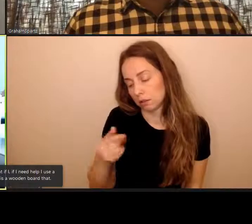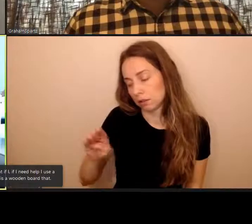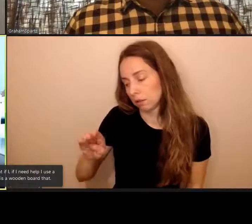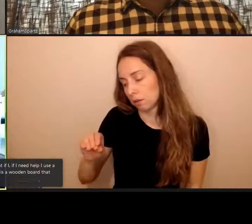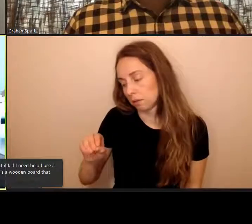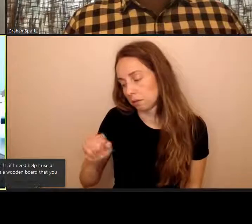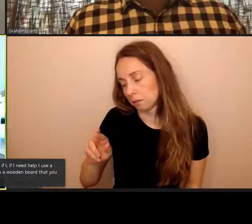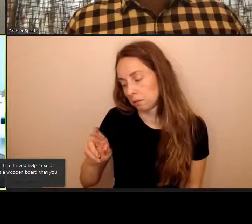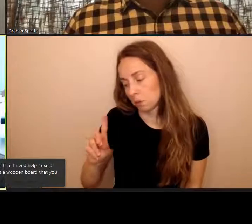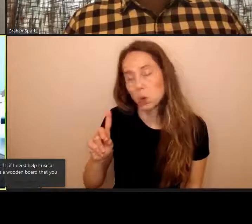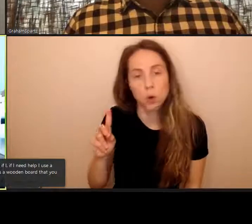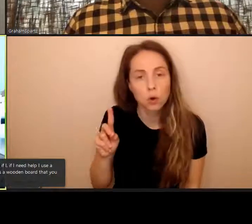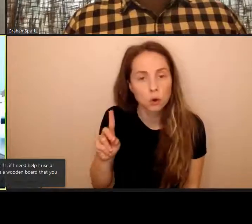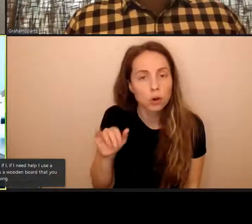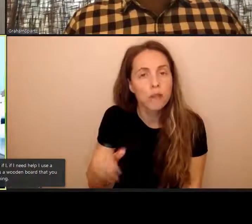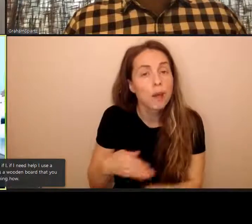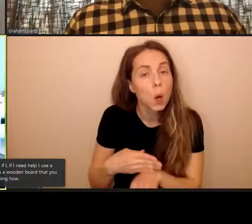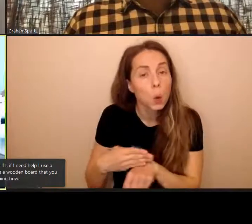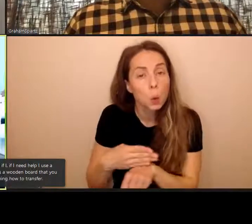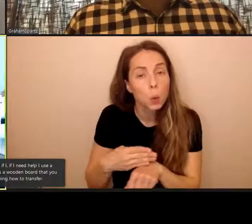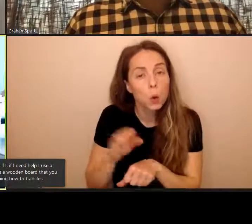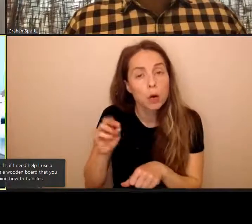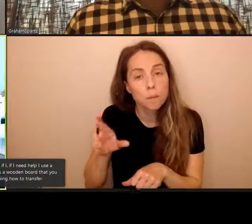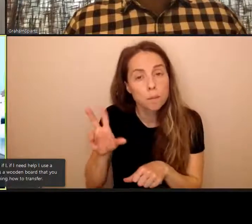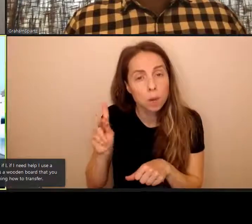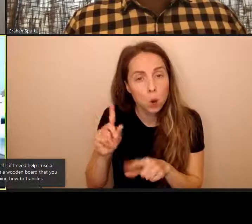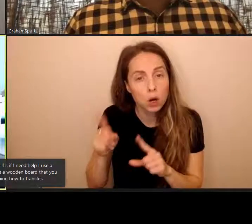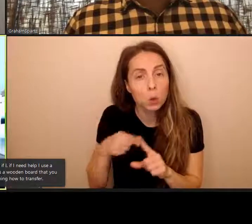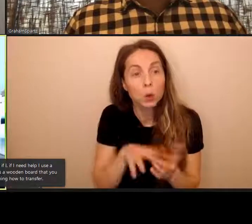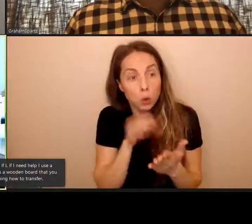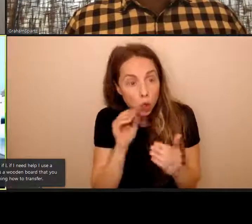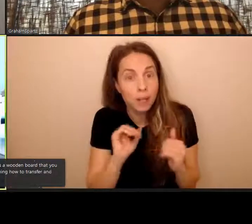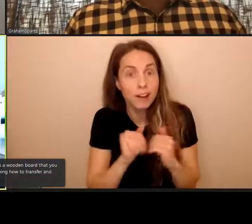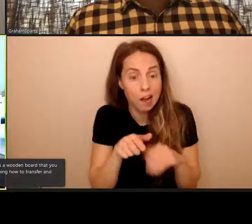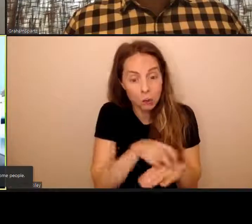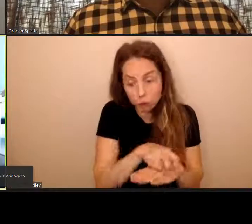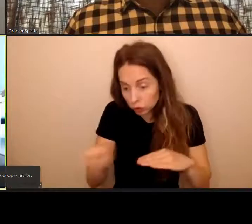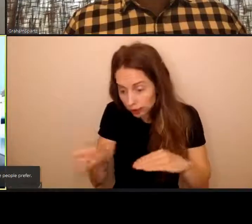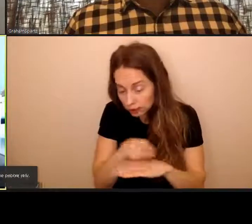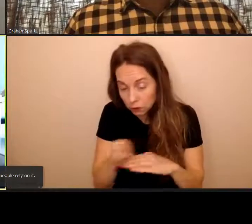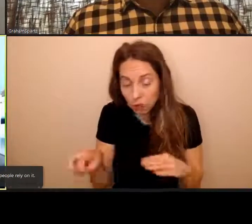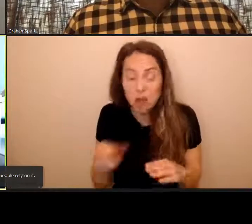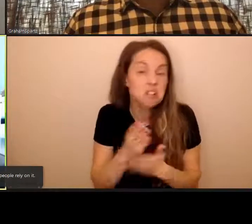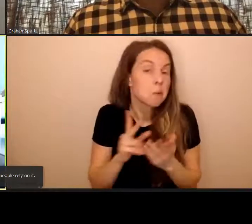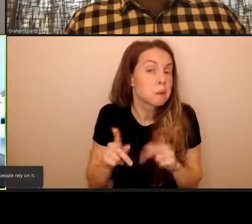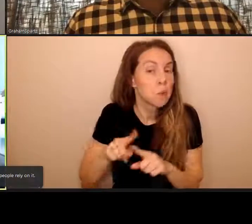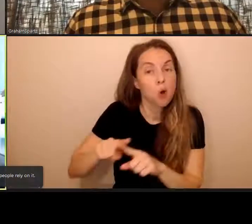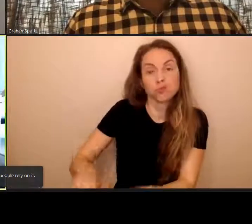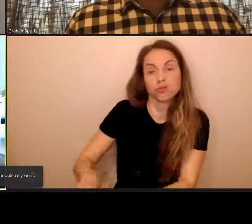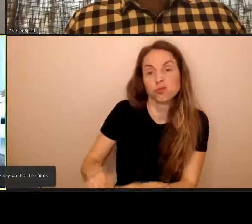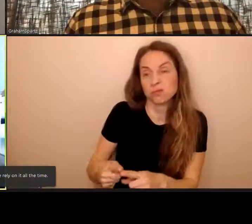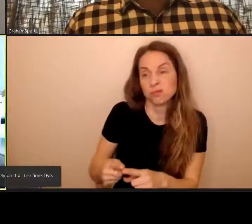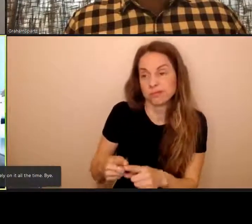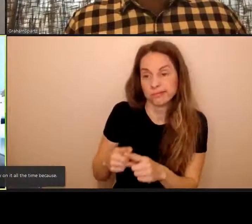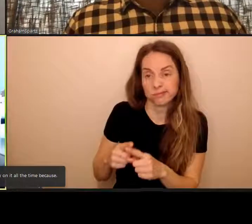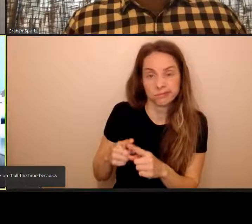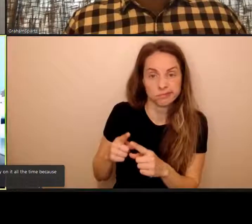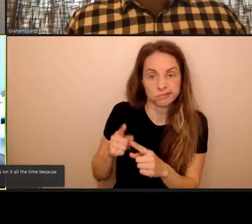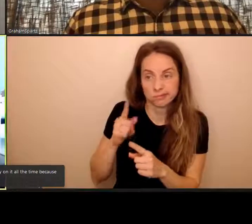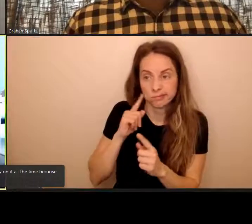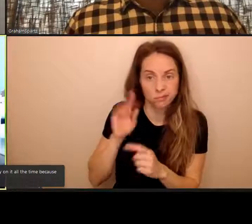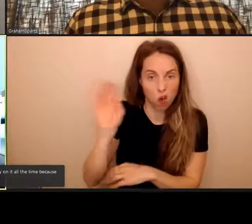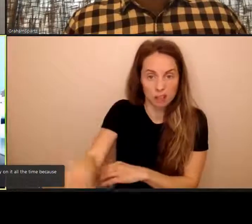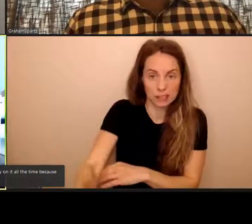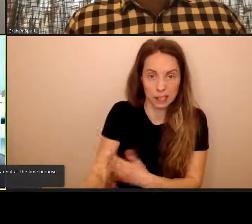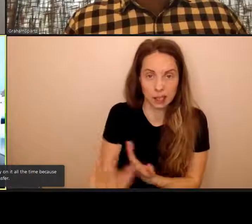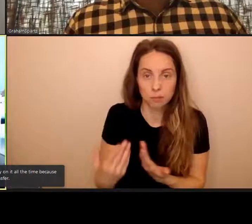you use when you're learning how to transfer. And some people rely on it all the time because it's a safer